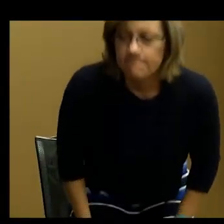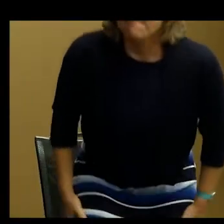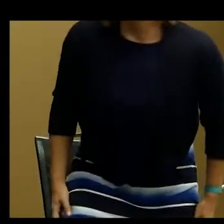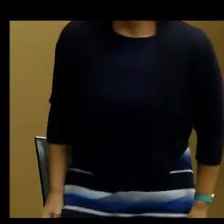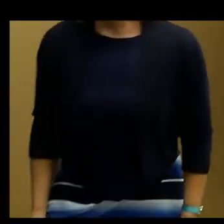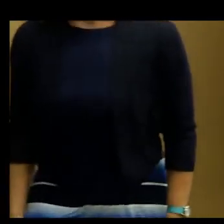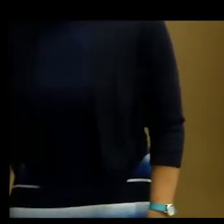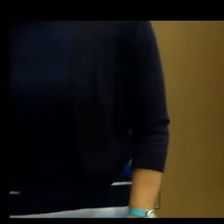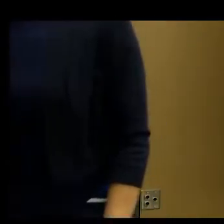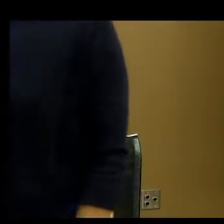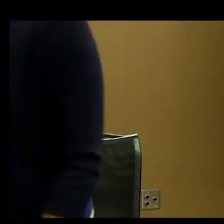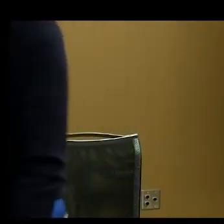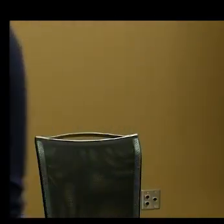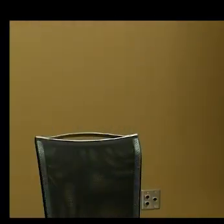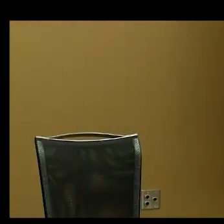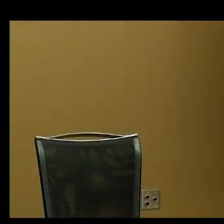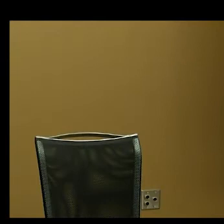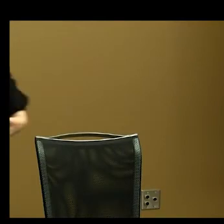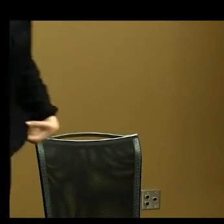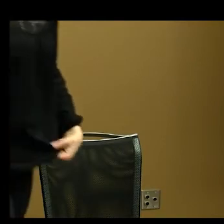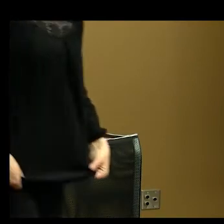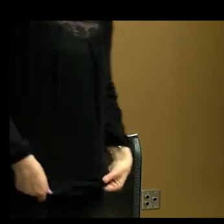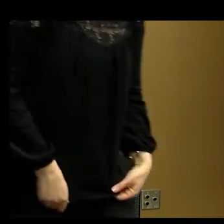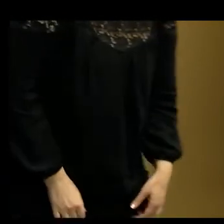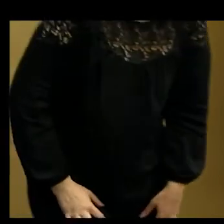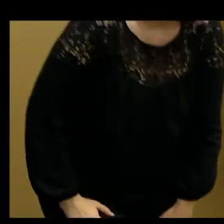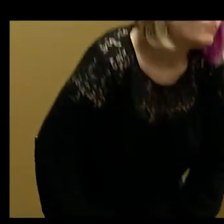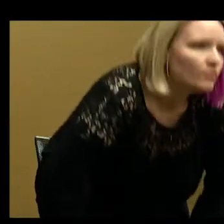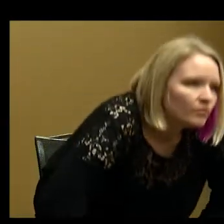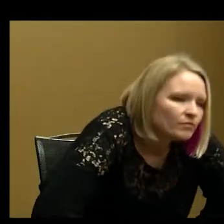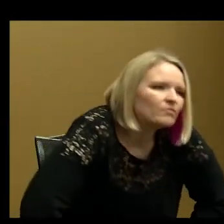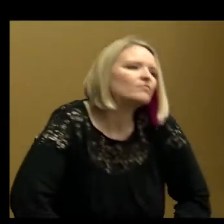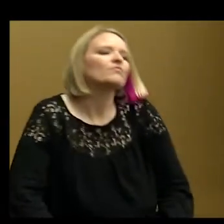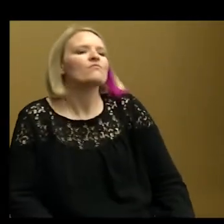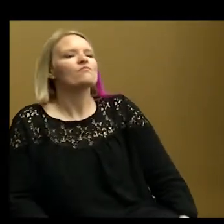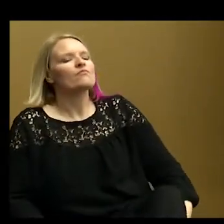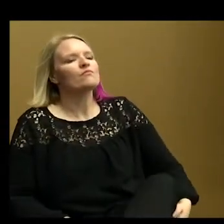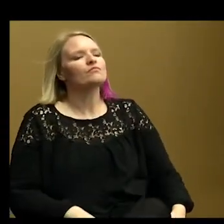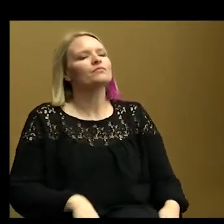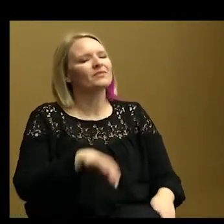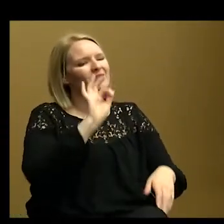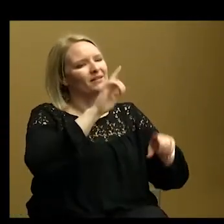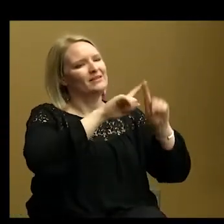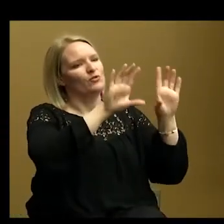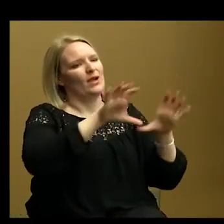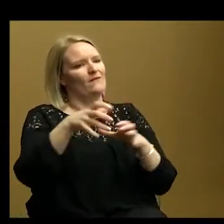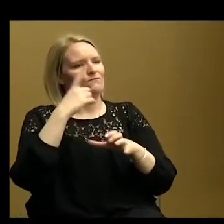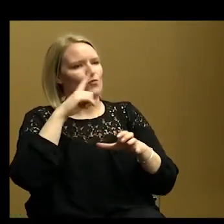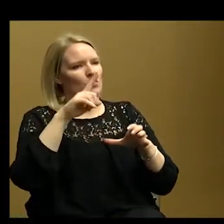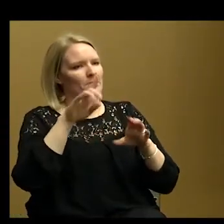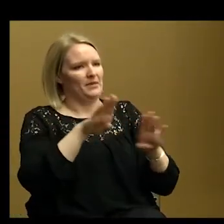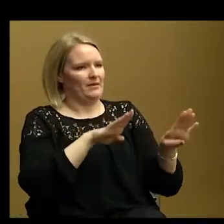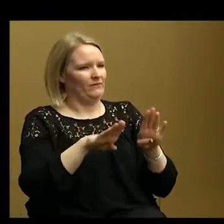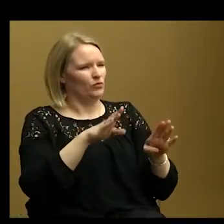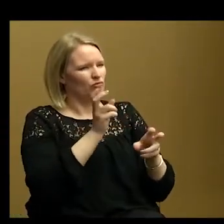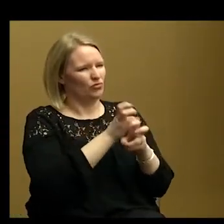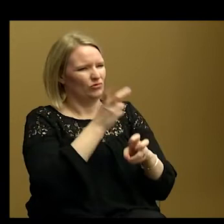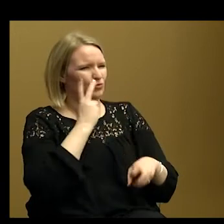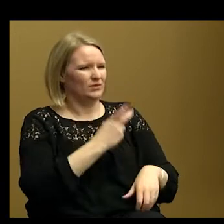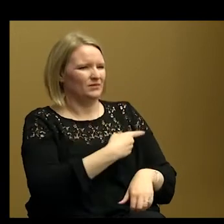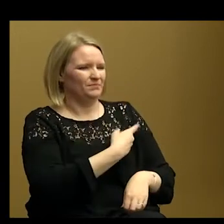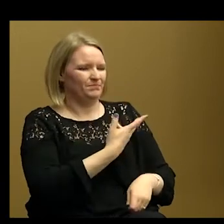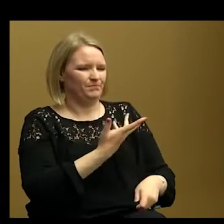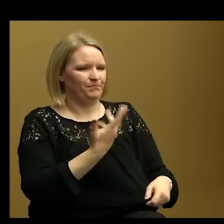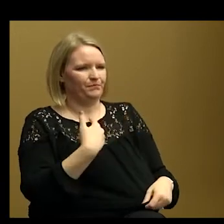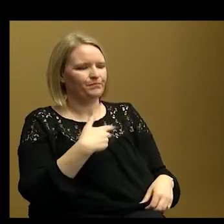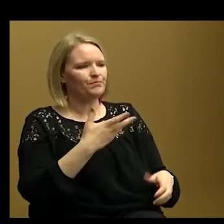Okay, so 9 categories of behavior. And this is hard for you guys to see. It's hard